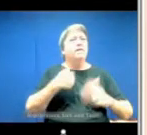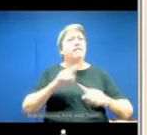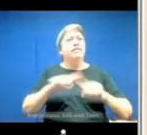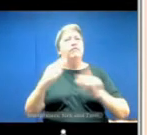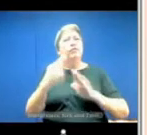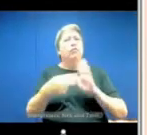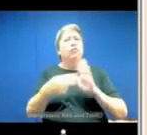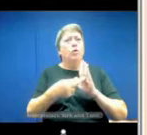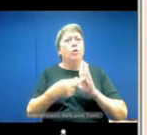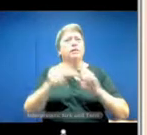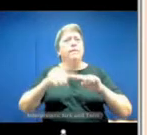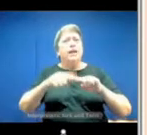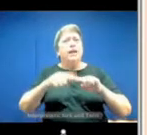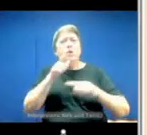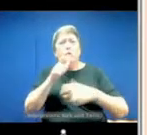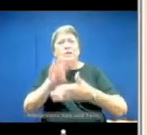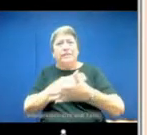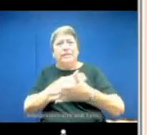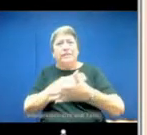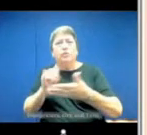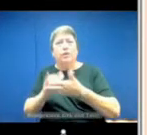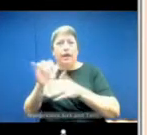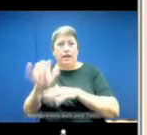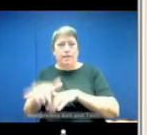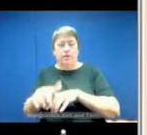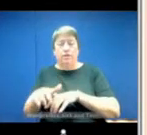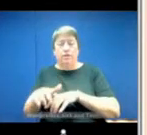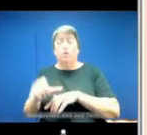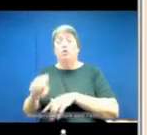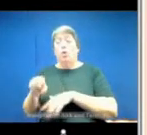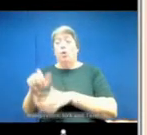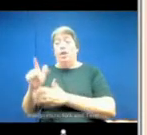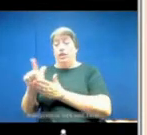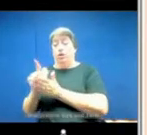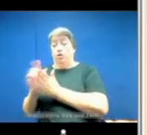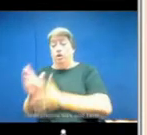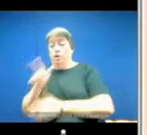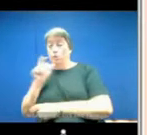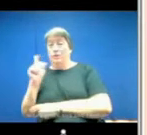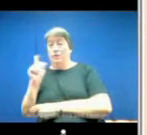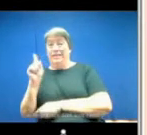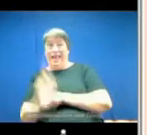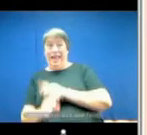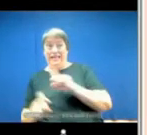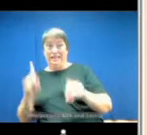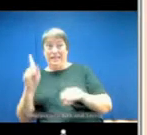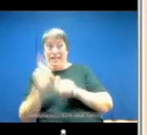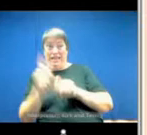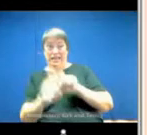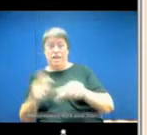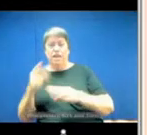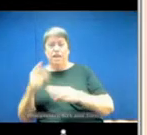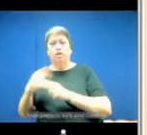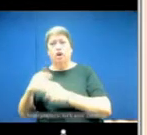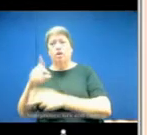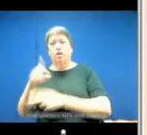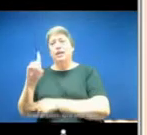deposition. So the attorney asking the questions is called the deposing attorney.